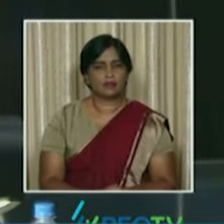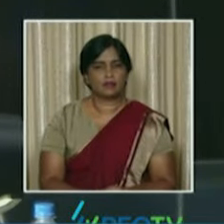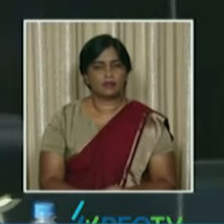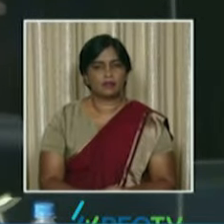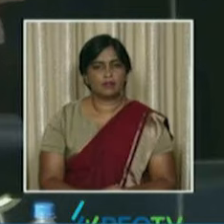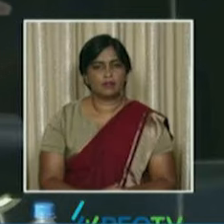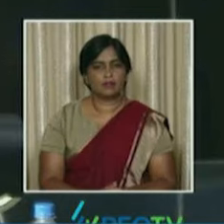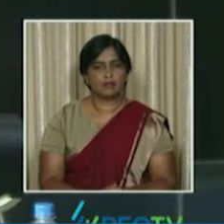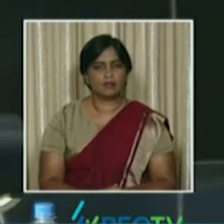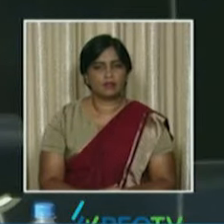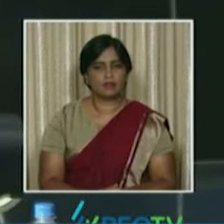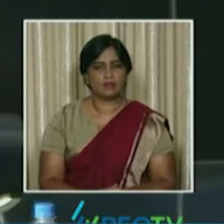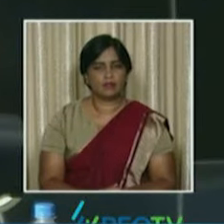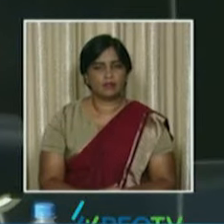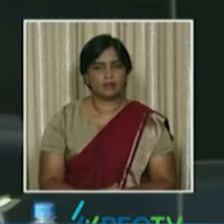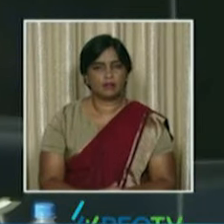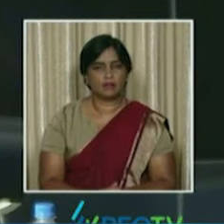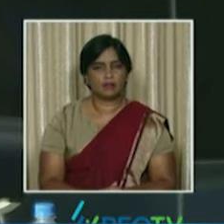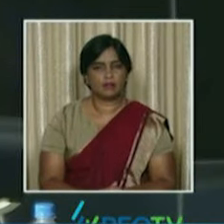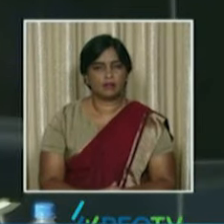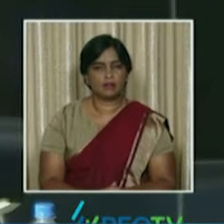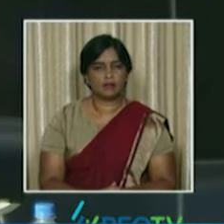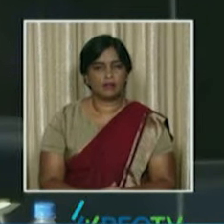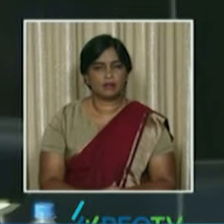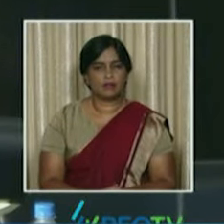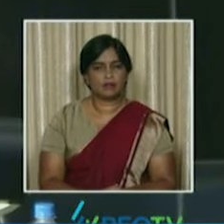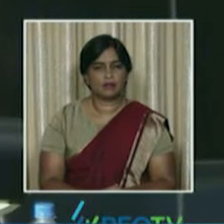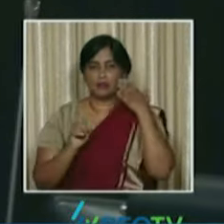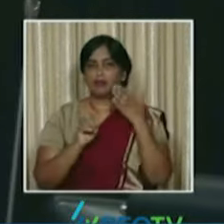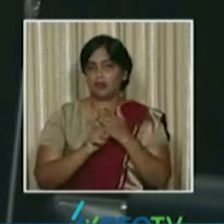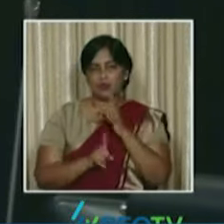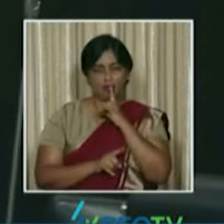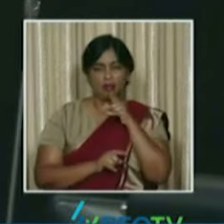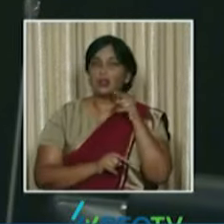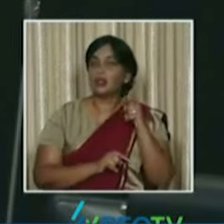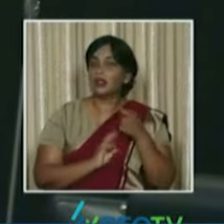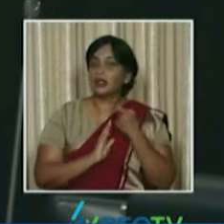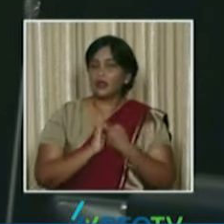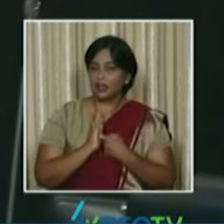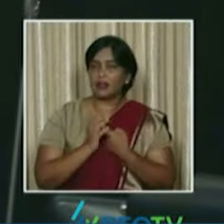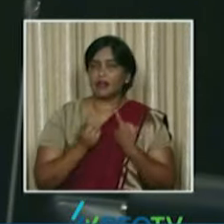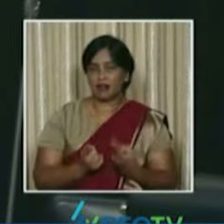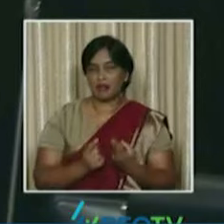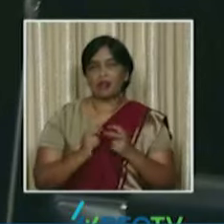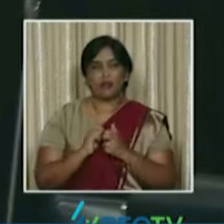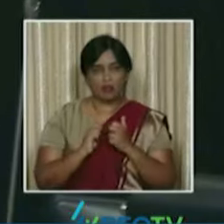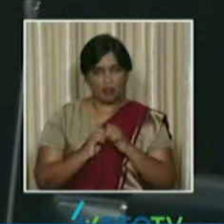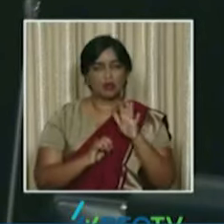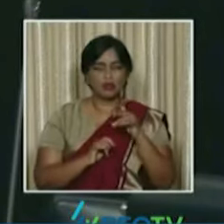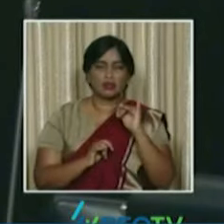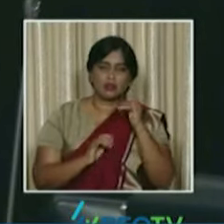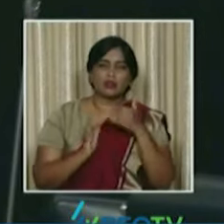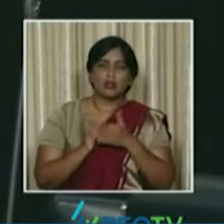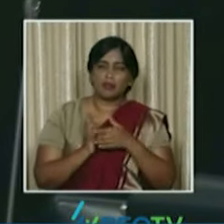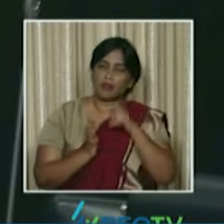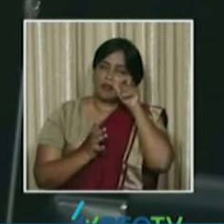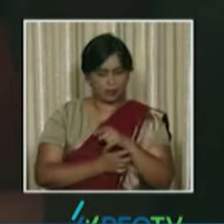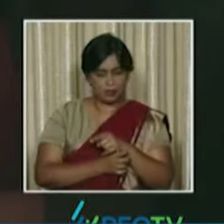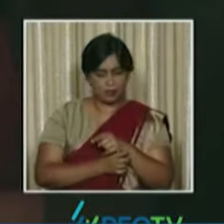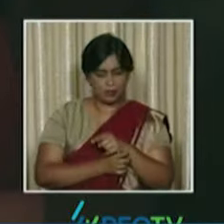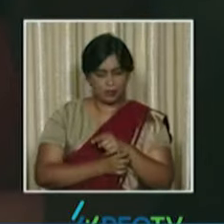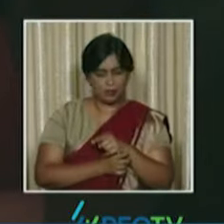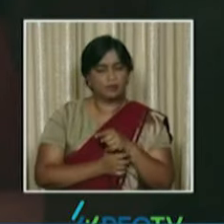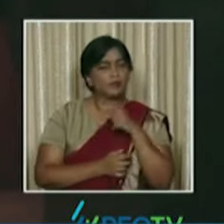to ensure that this collaboration coordination happens again me niti adupadukan tiyenawa api samaharewa nirikshane karala